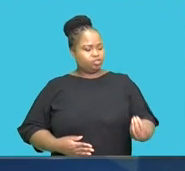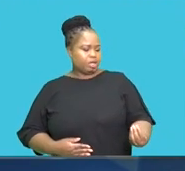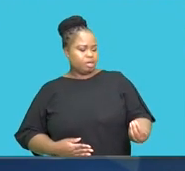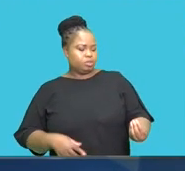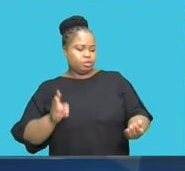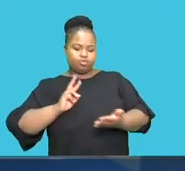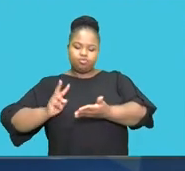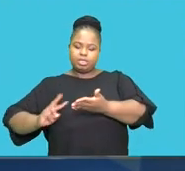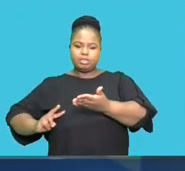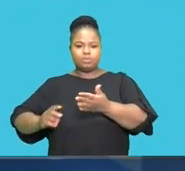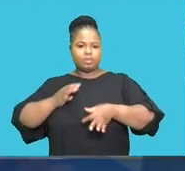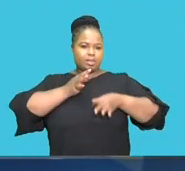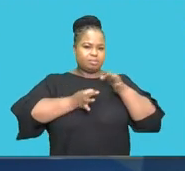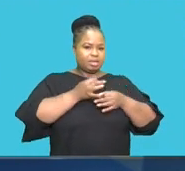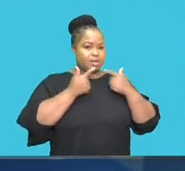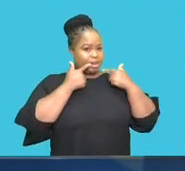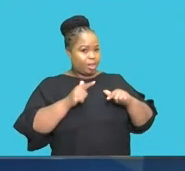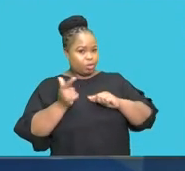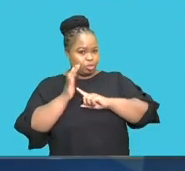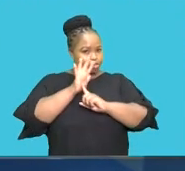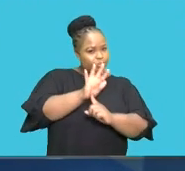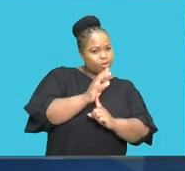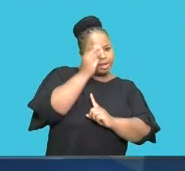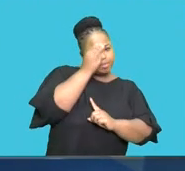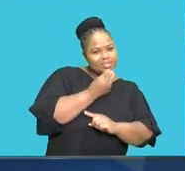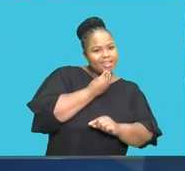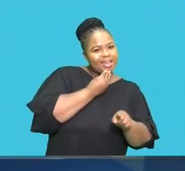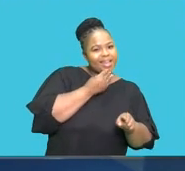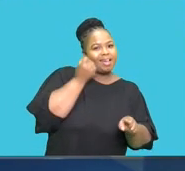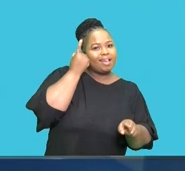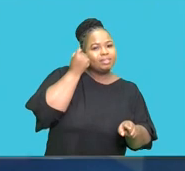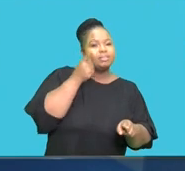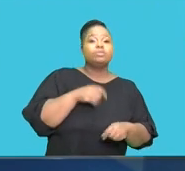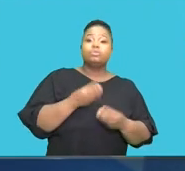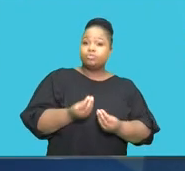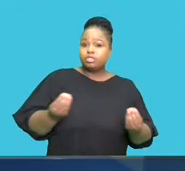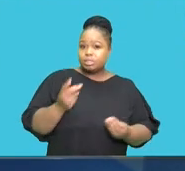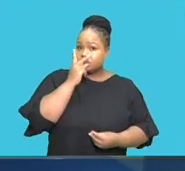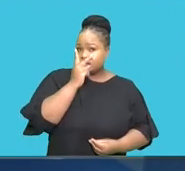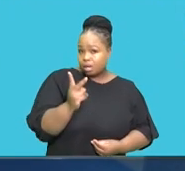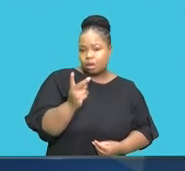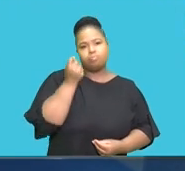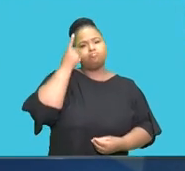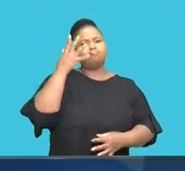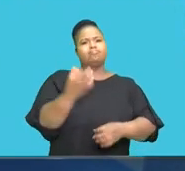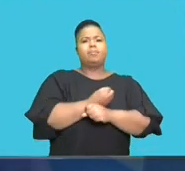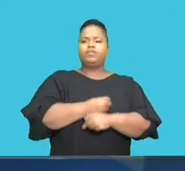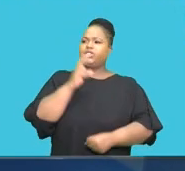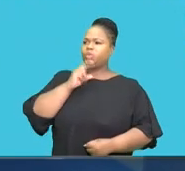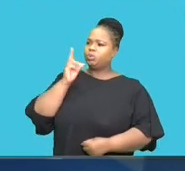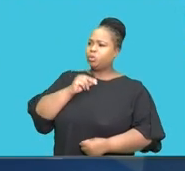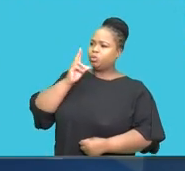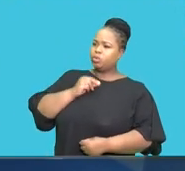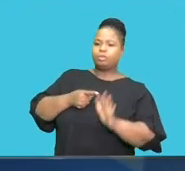it in their language and show them the picture so they understand. Kids, they understand by seeing something. If you talk about something, you need